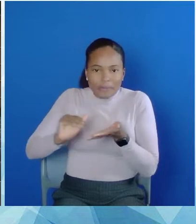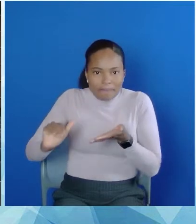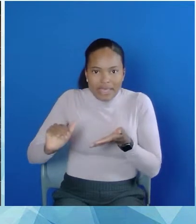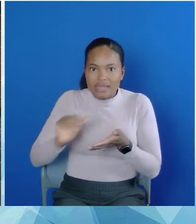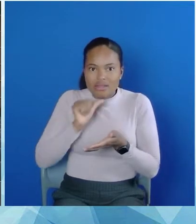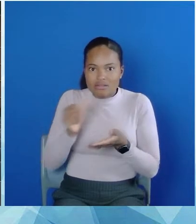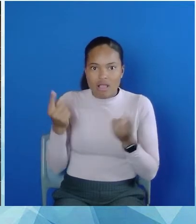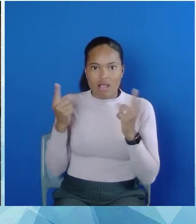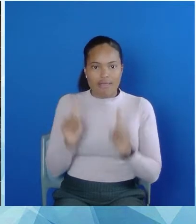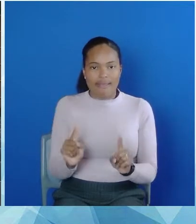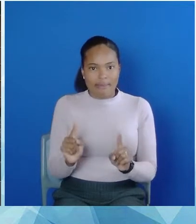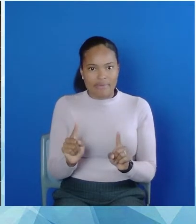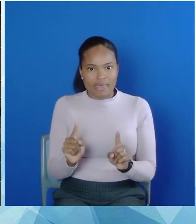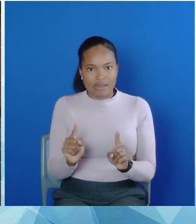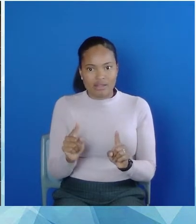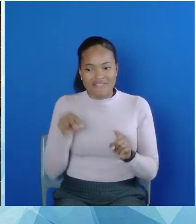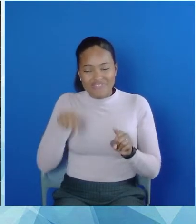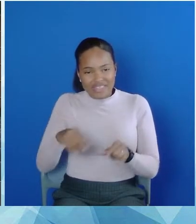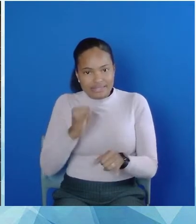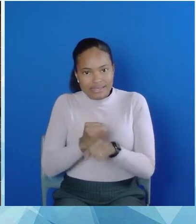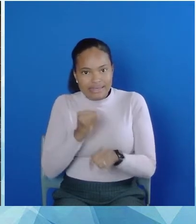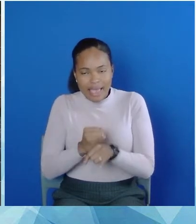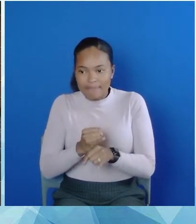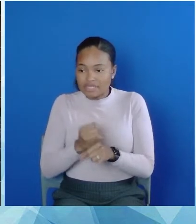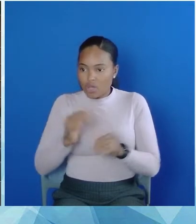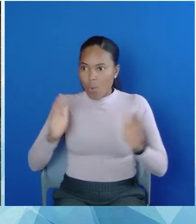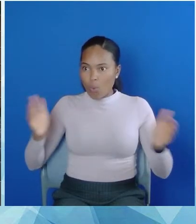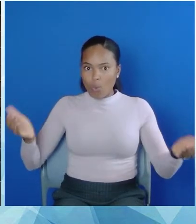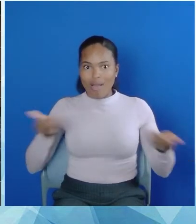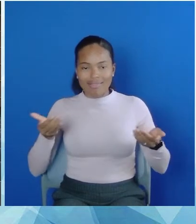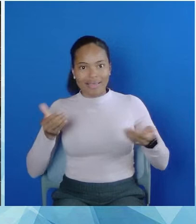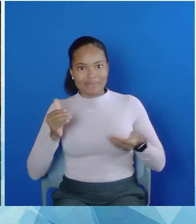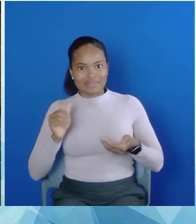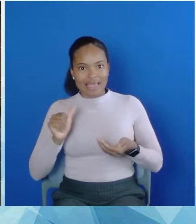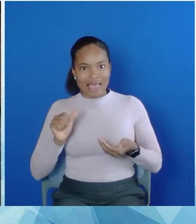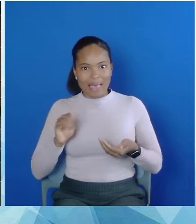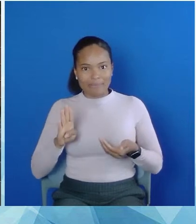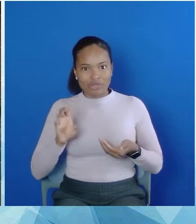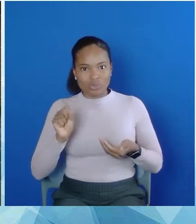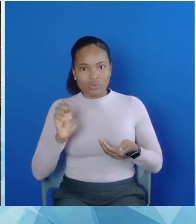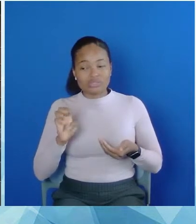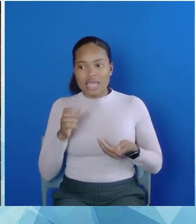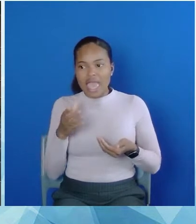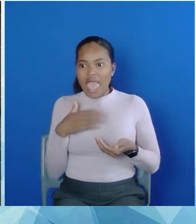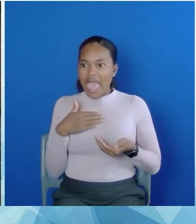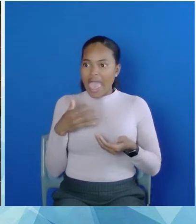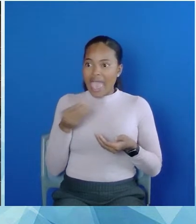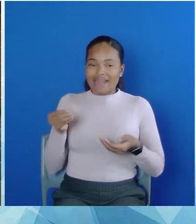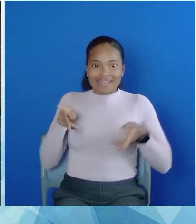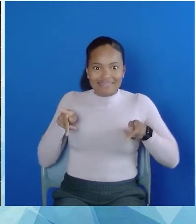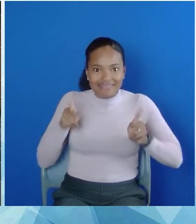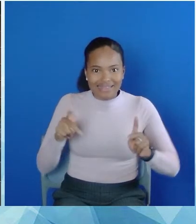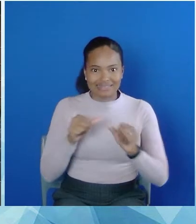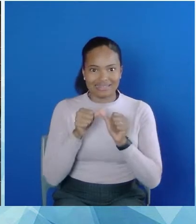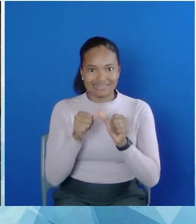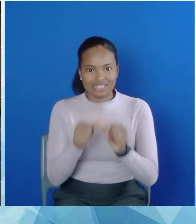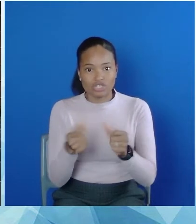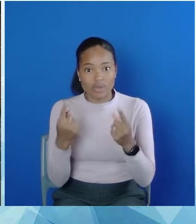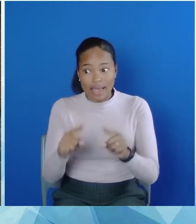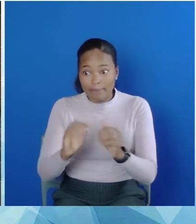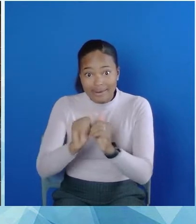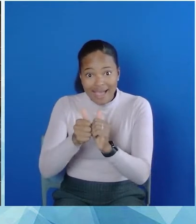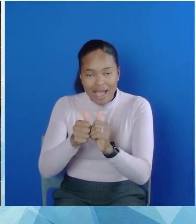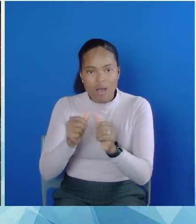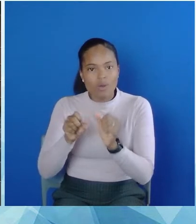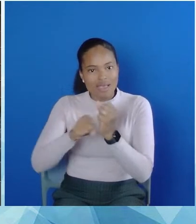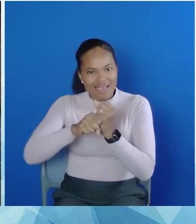on it. You guys welcome the abuse and you actually ask for it to continue by extending these contracts. You